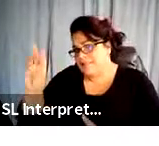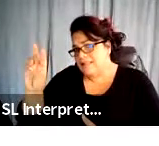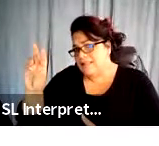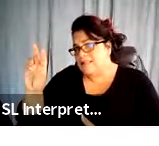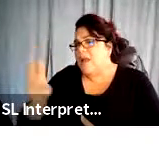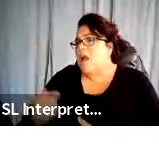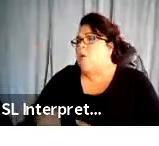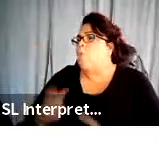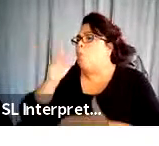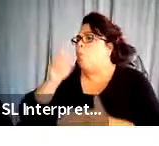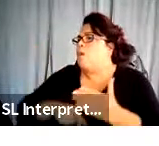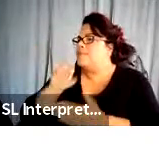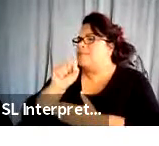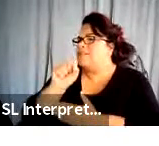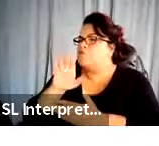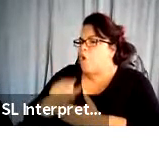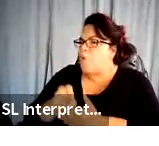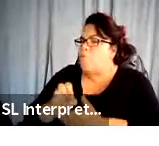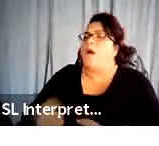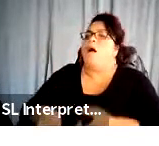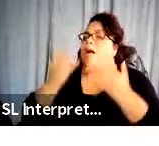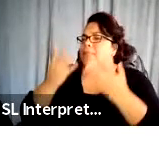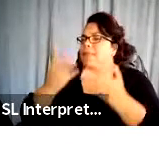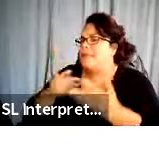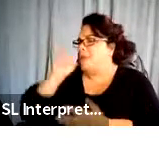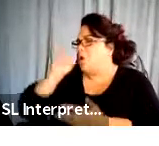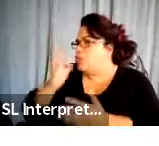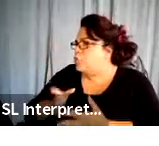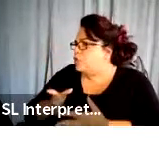cartoonists were involved? All of that.